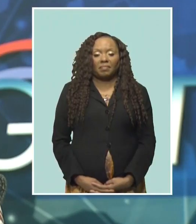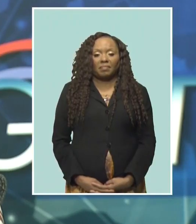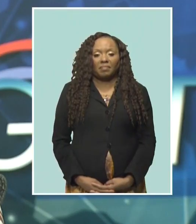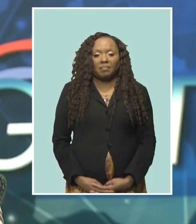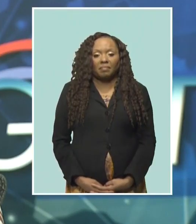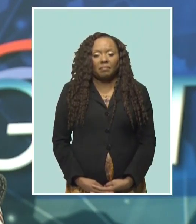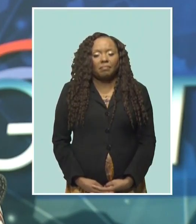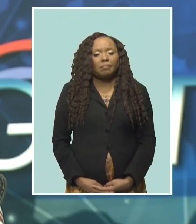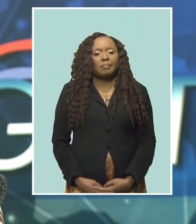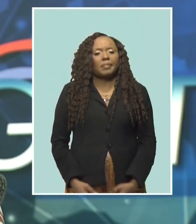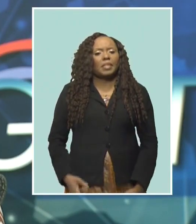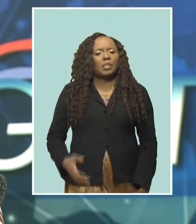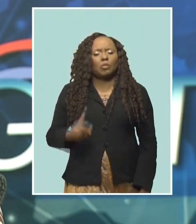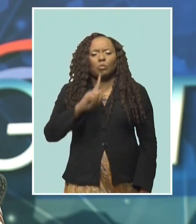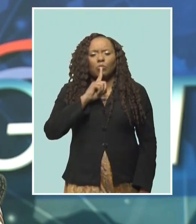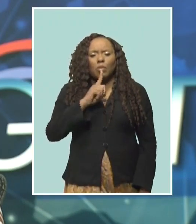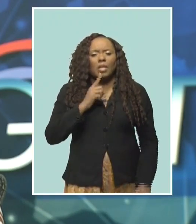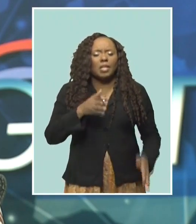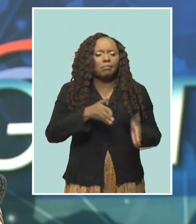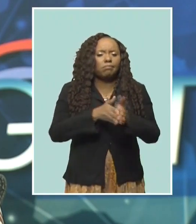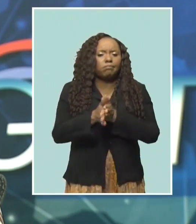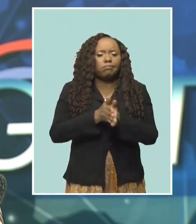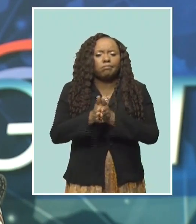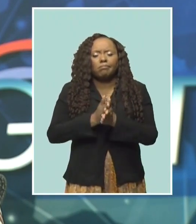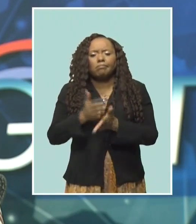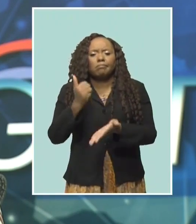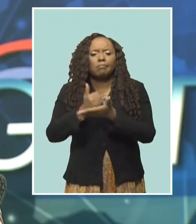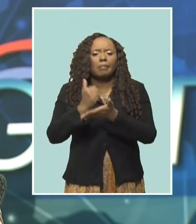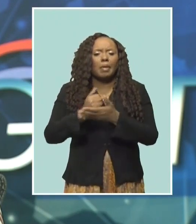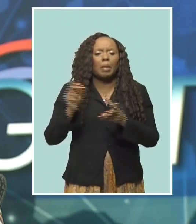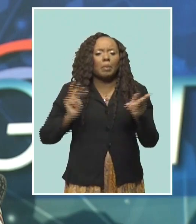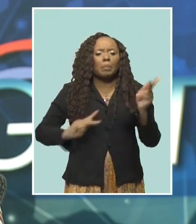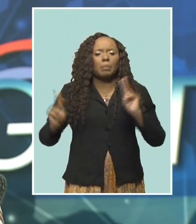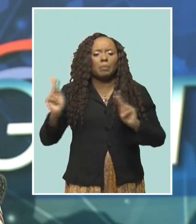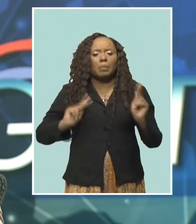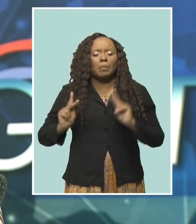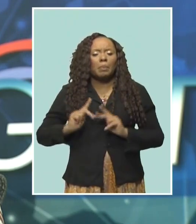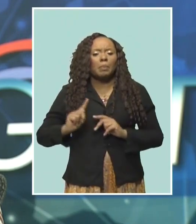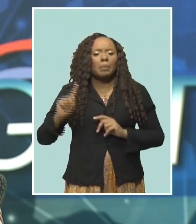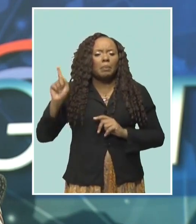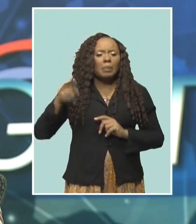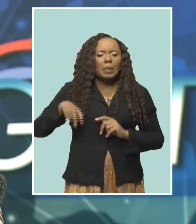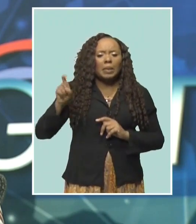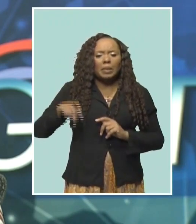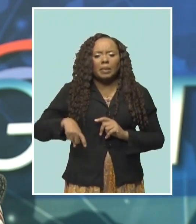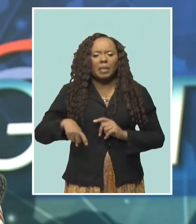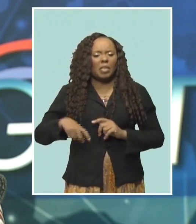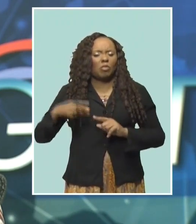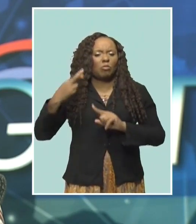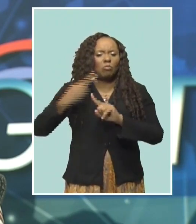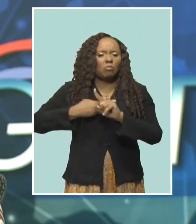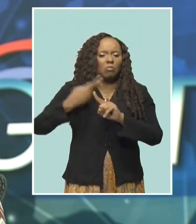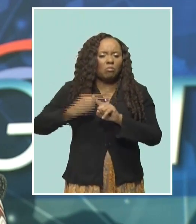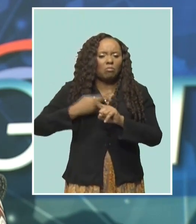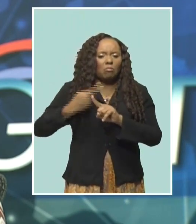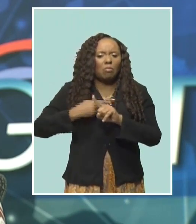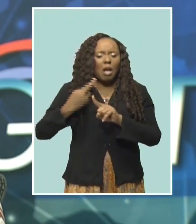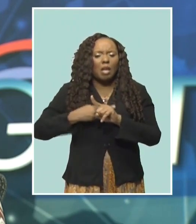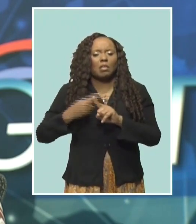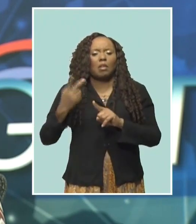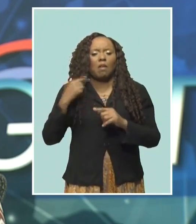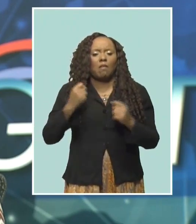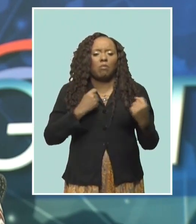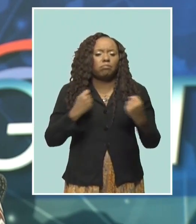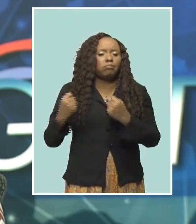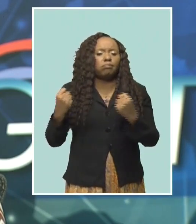The desire to help those in need was one of the driving forces behind the establishment of CDL Rentals and Transport Services. Located